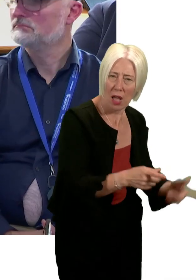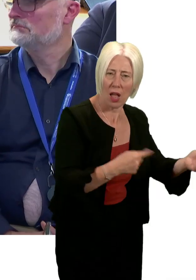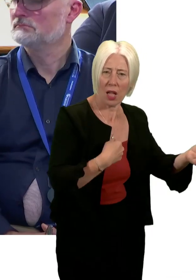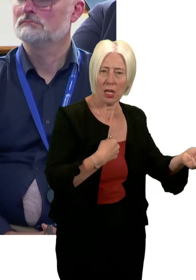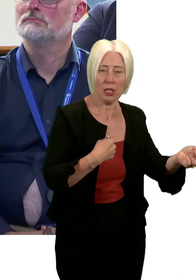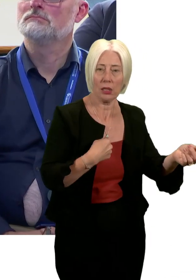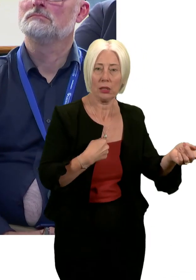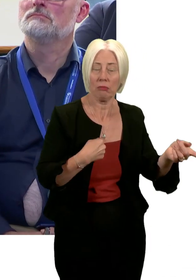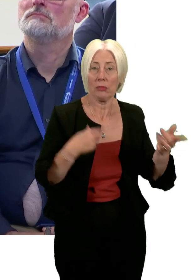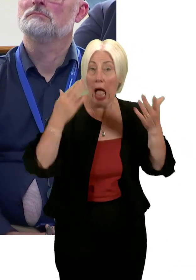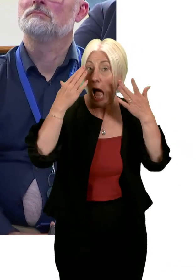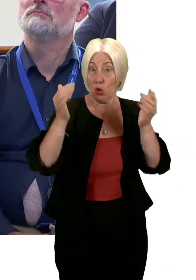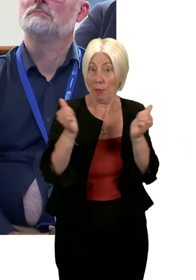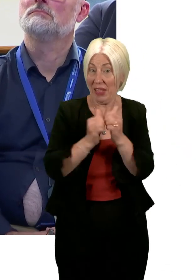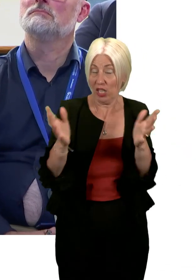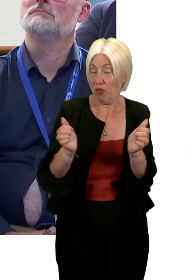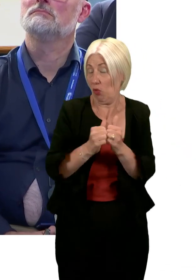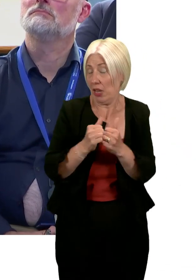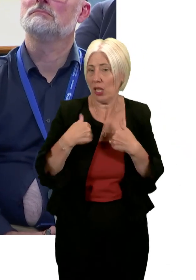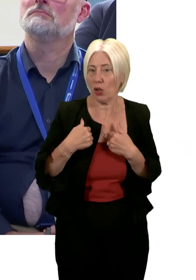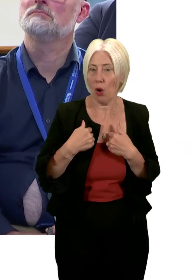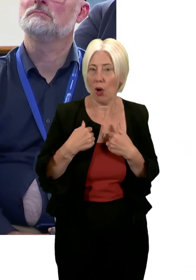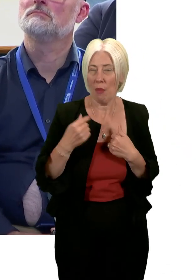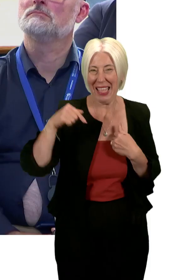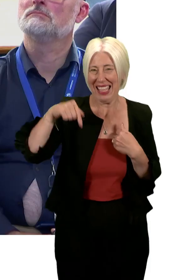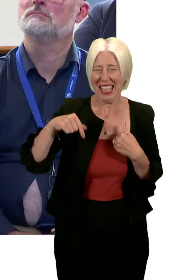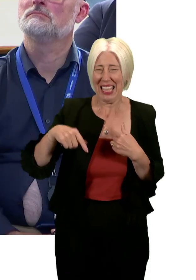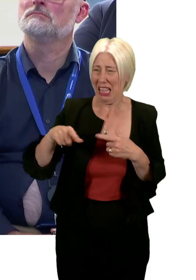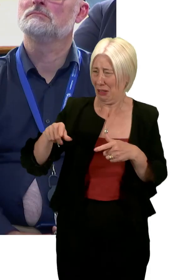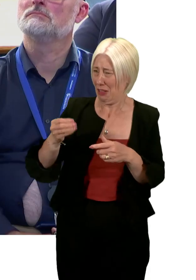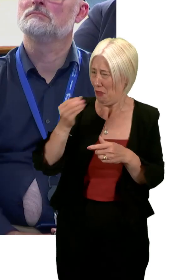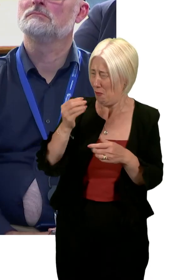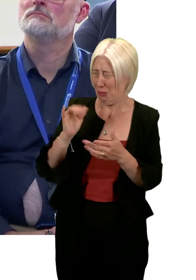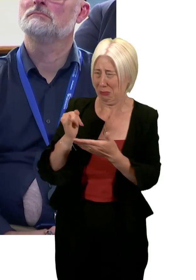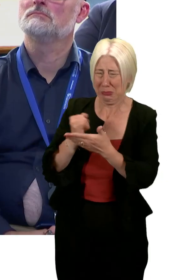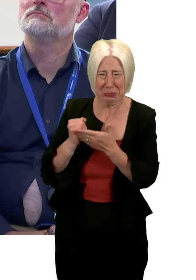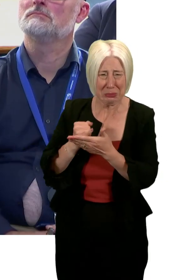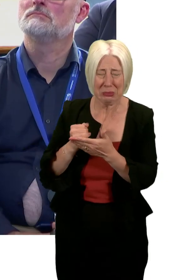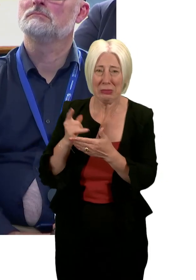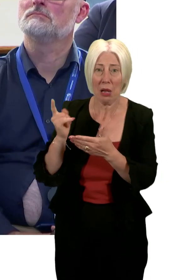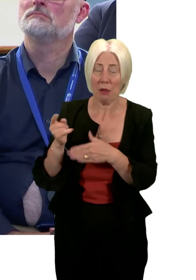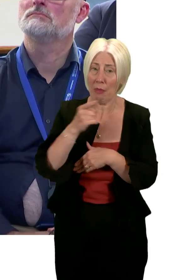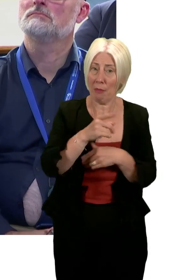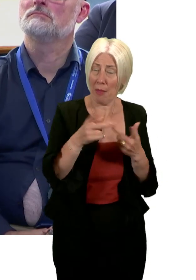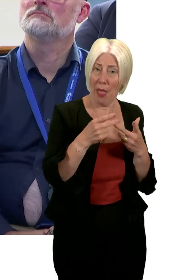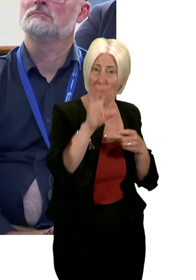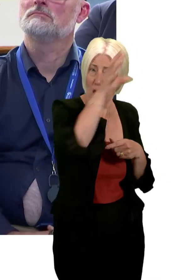I don't know whether people agree with me, but generally speaking, it is awful. Can we do something to improve